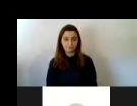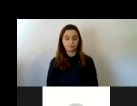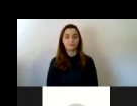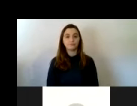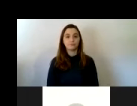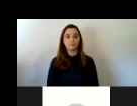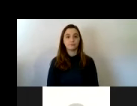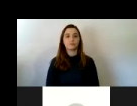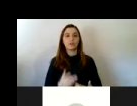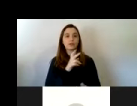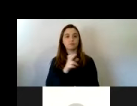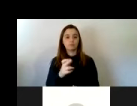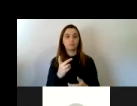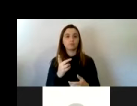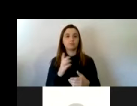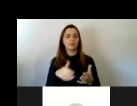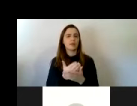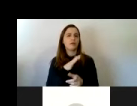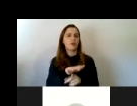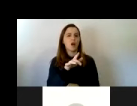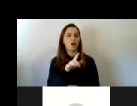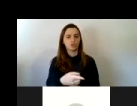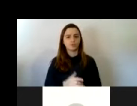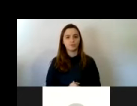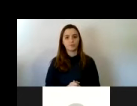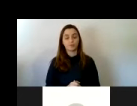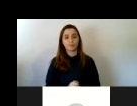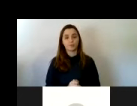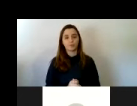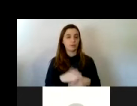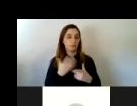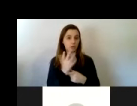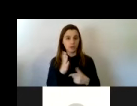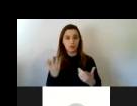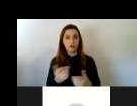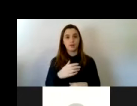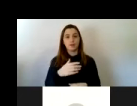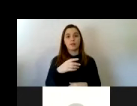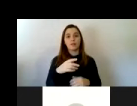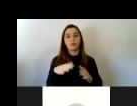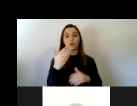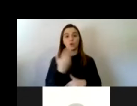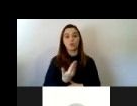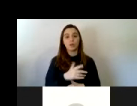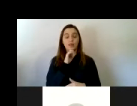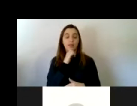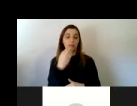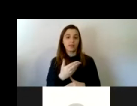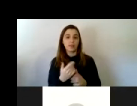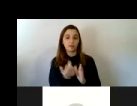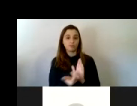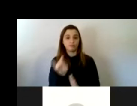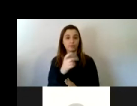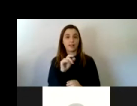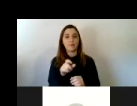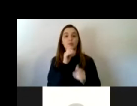RådRum effects are, RådRum has different effects, like contribute to increasing development, to increase their rights, opportunities to exercise their